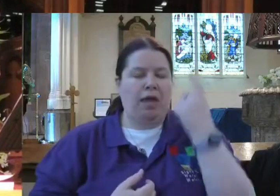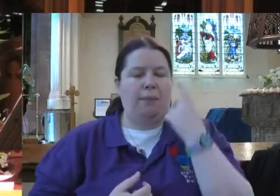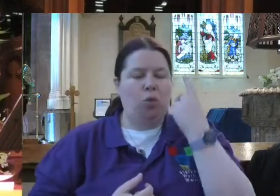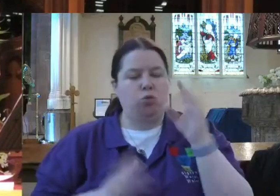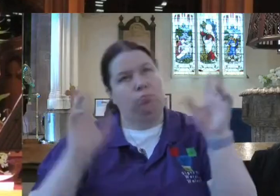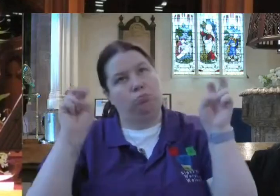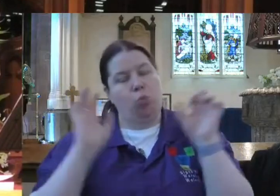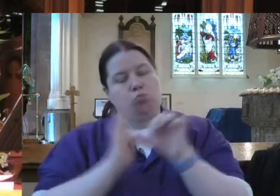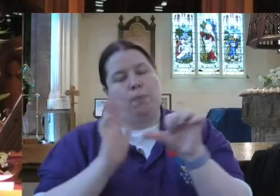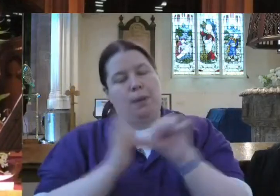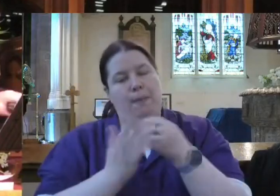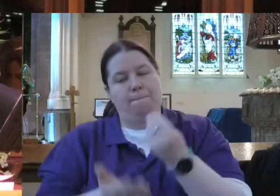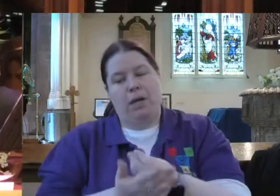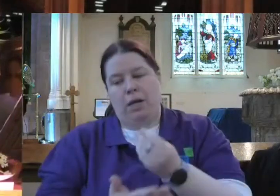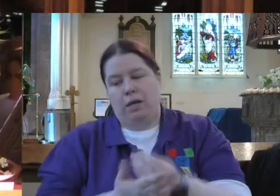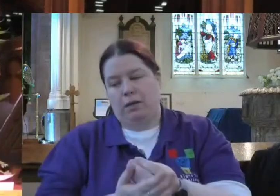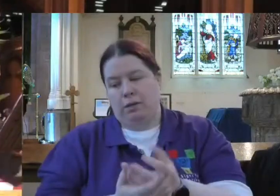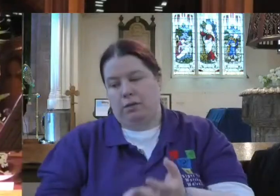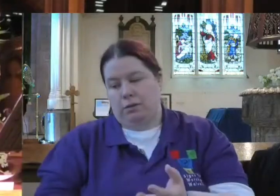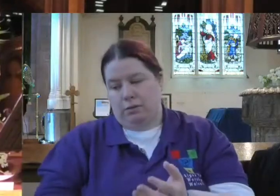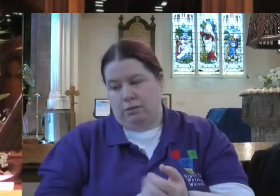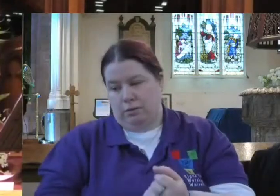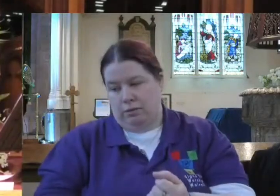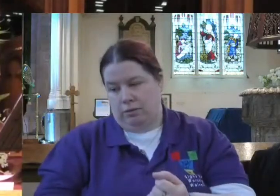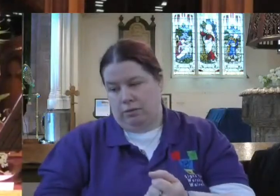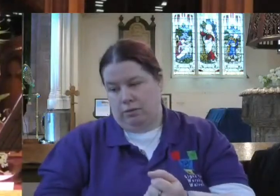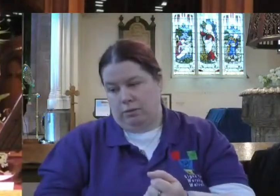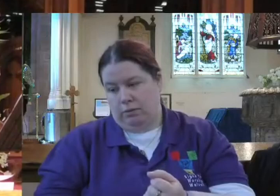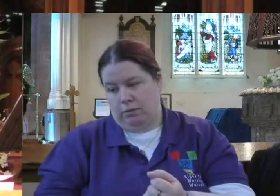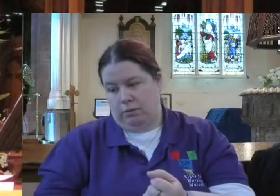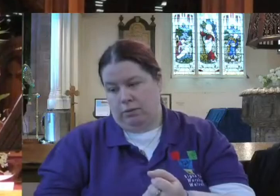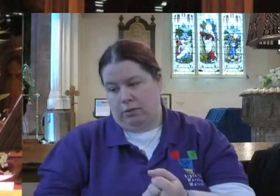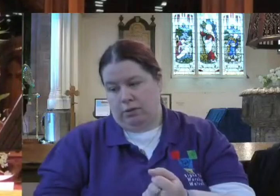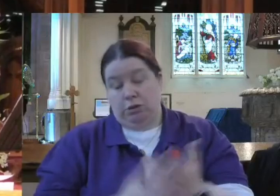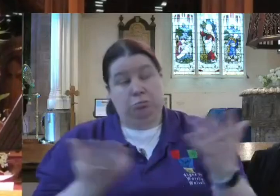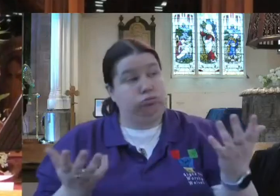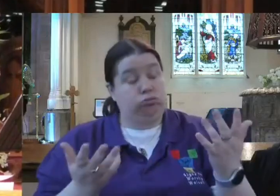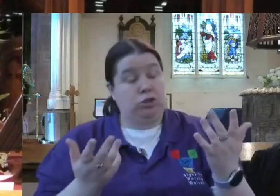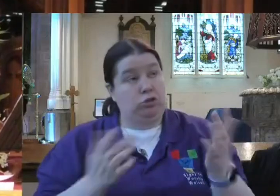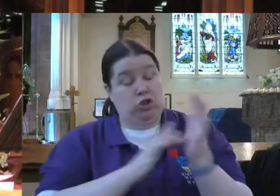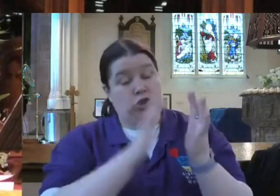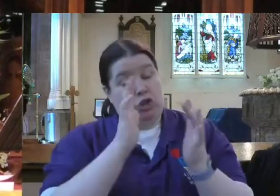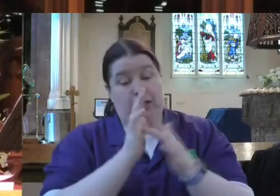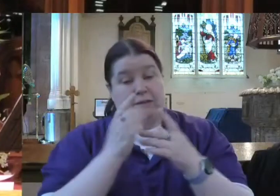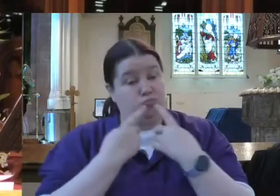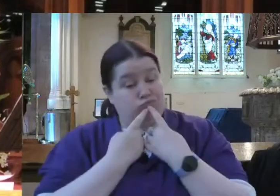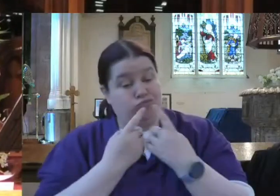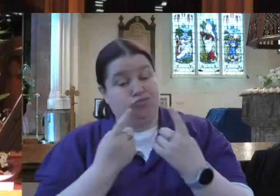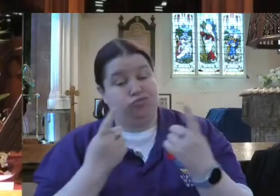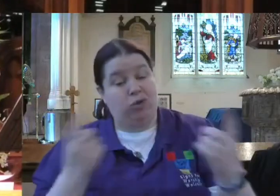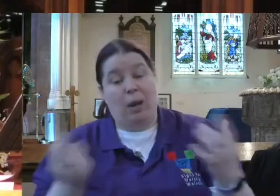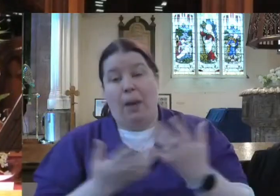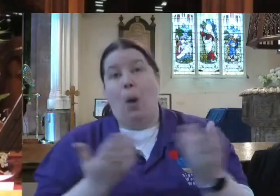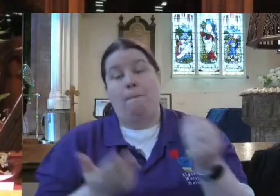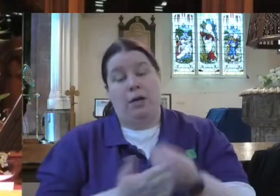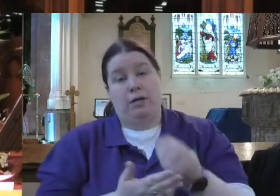which we touched on in our gospel reading. There's lots that Jesus says about money. You might remember the story of the rich